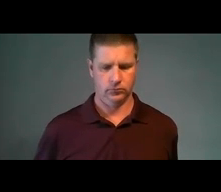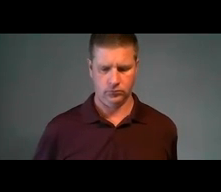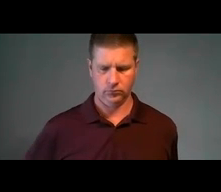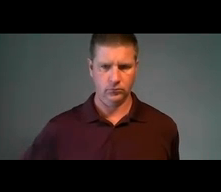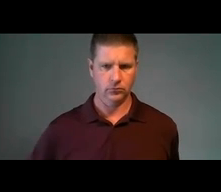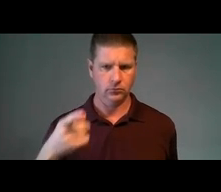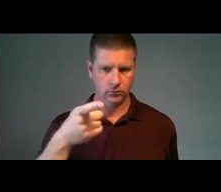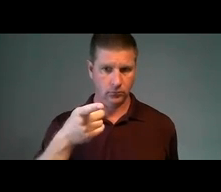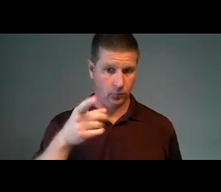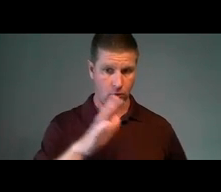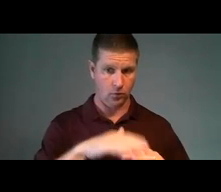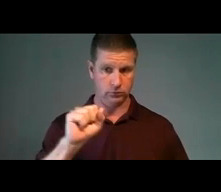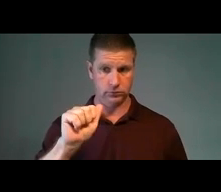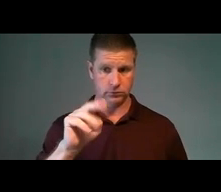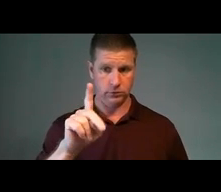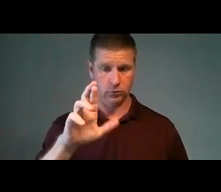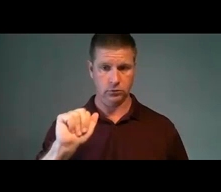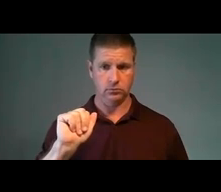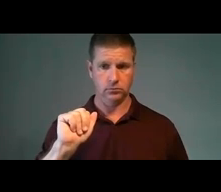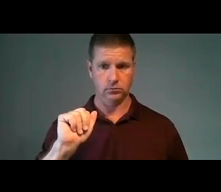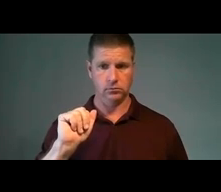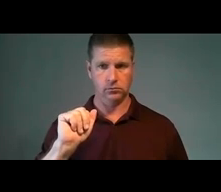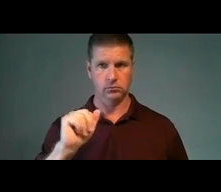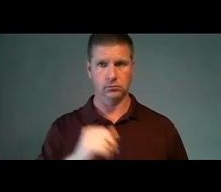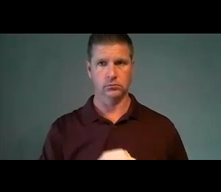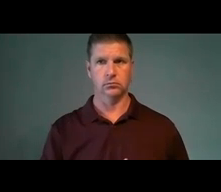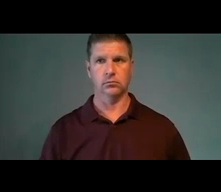Are you on, Sandra? Sandra?